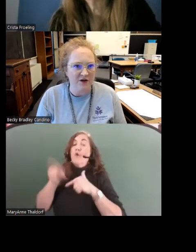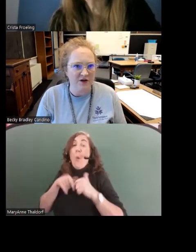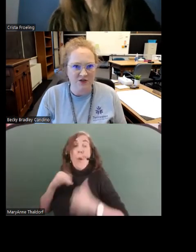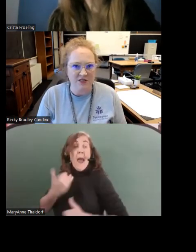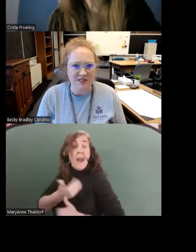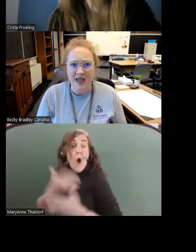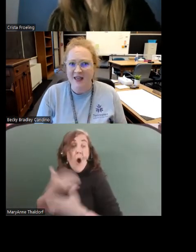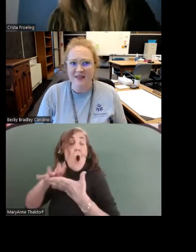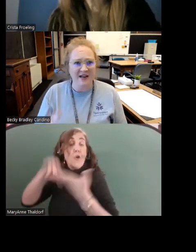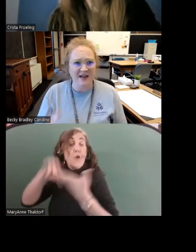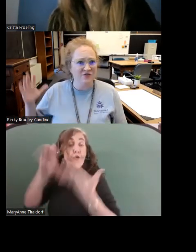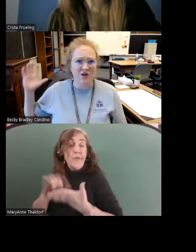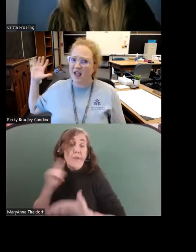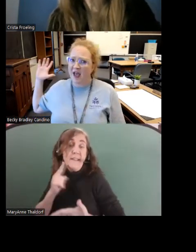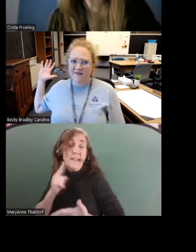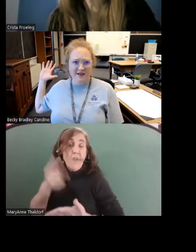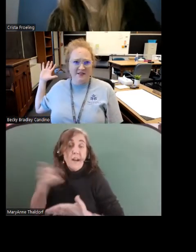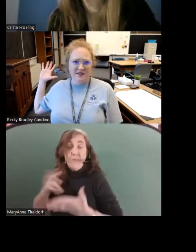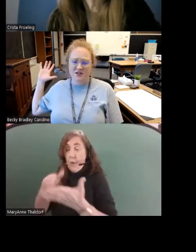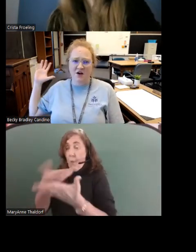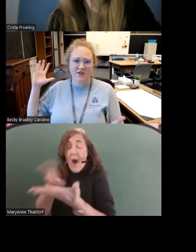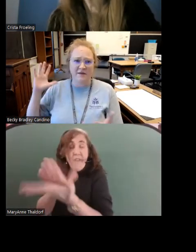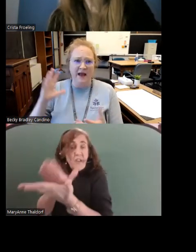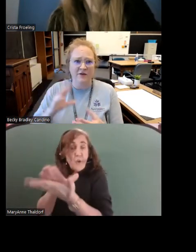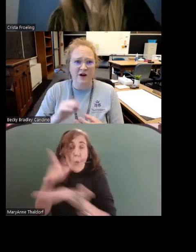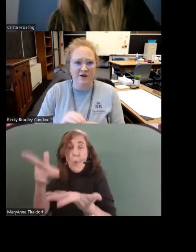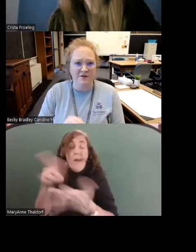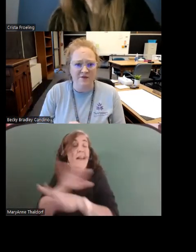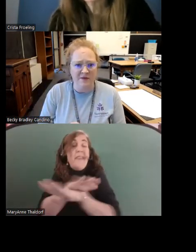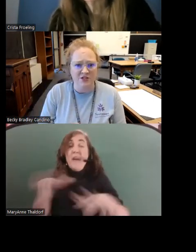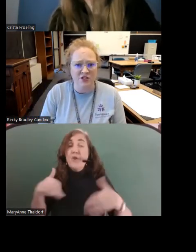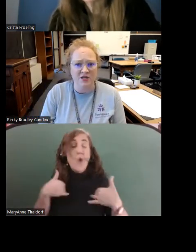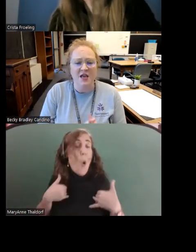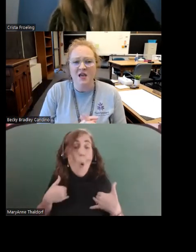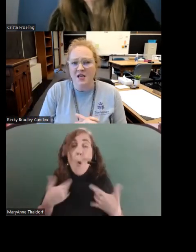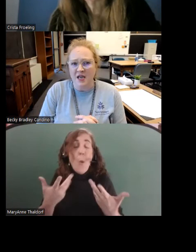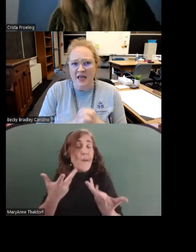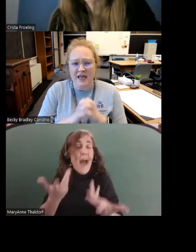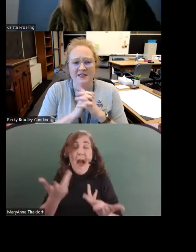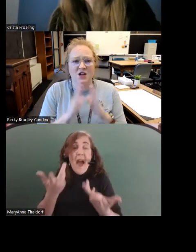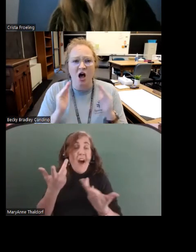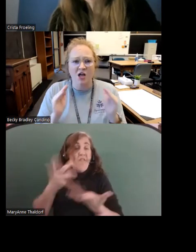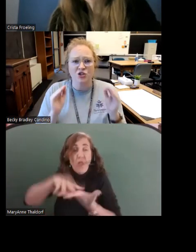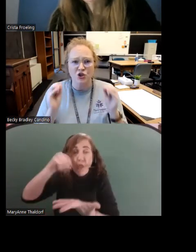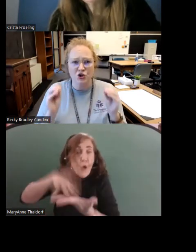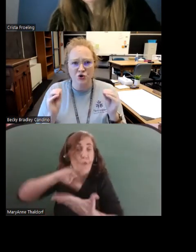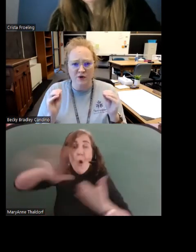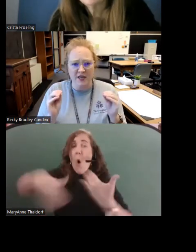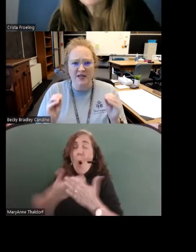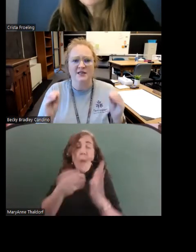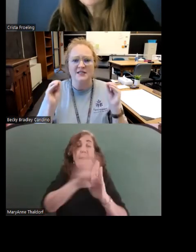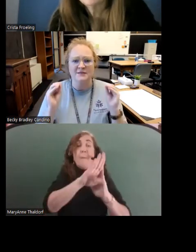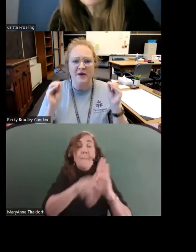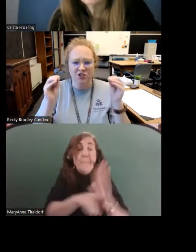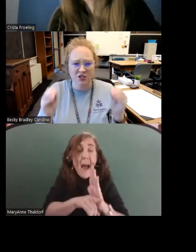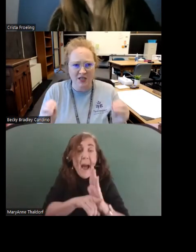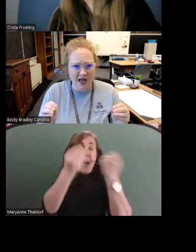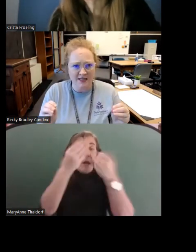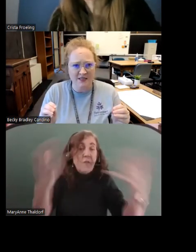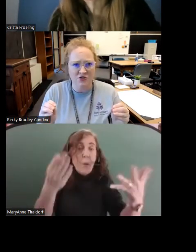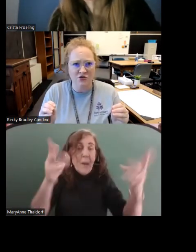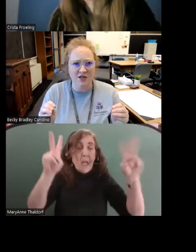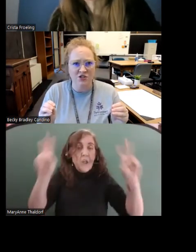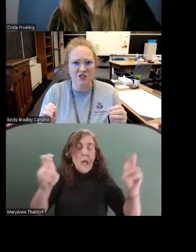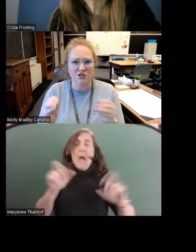hearing students, they do not have access to all that background information. It is not tutoring. It is